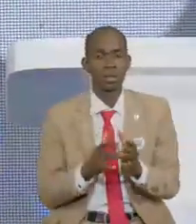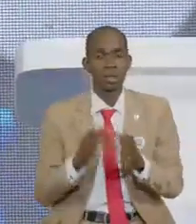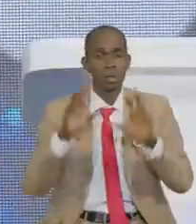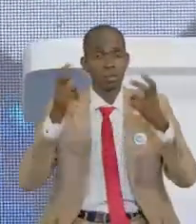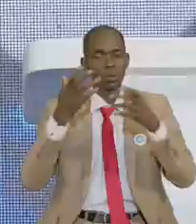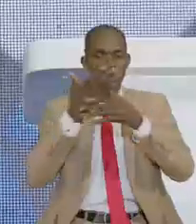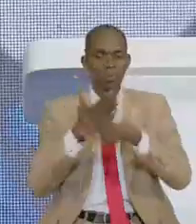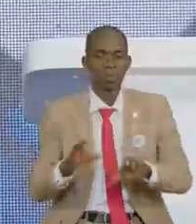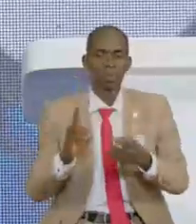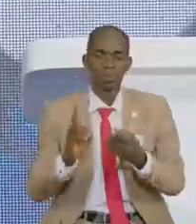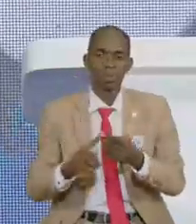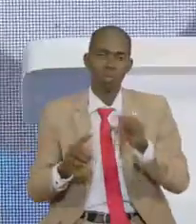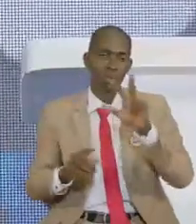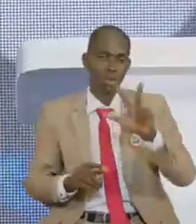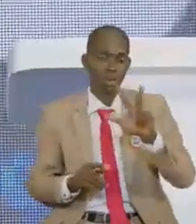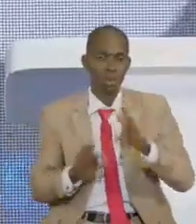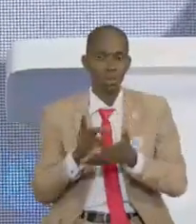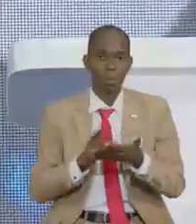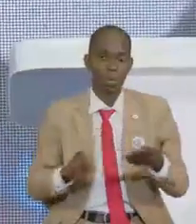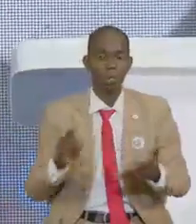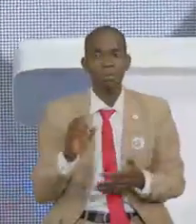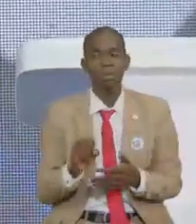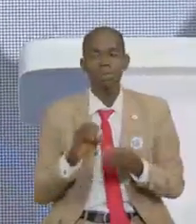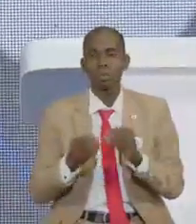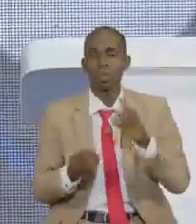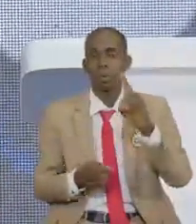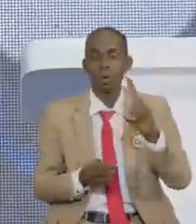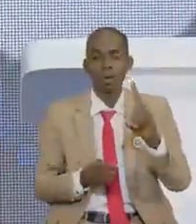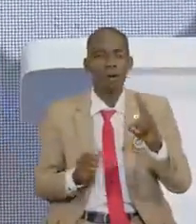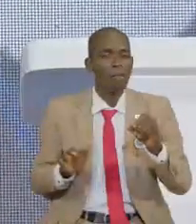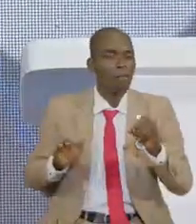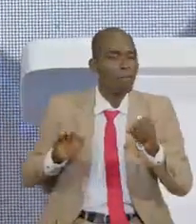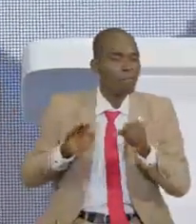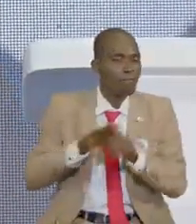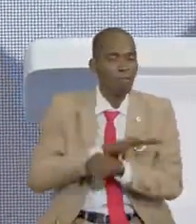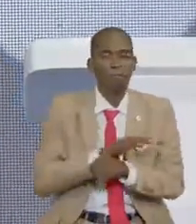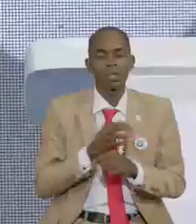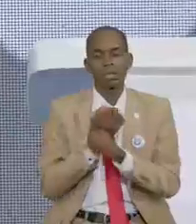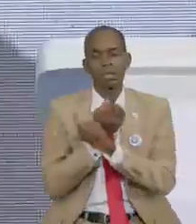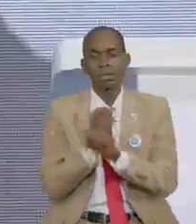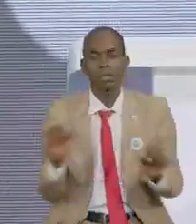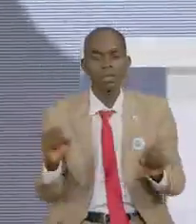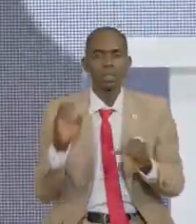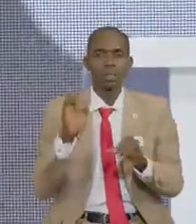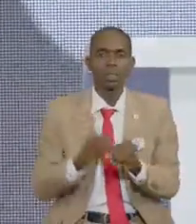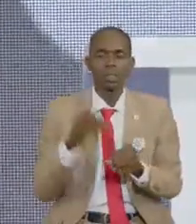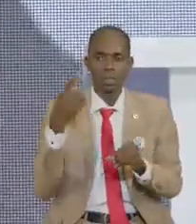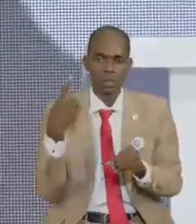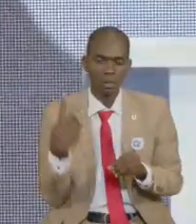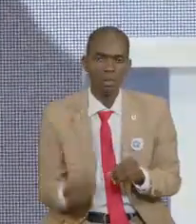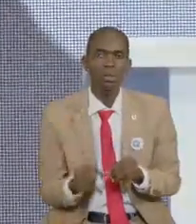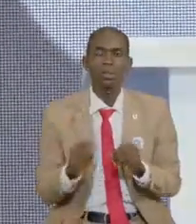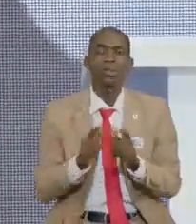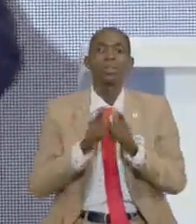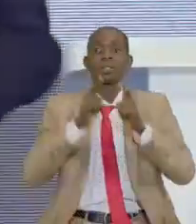looking at in the message. Number one, full salvation in the preeminent name